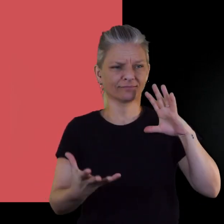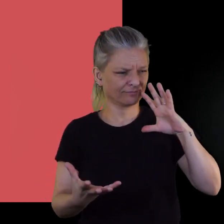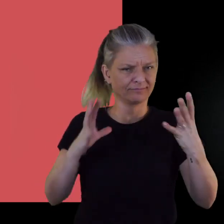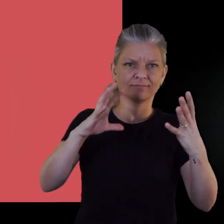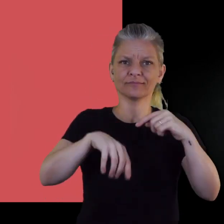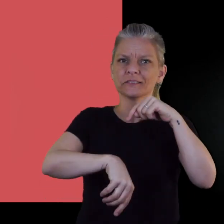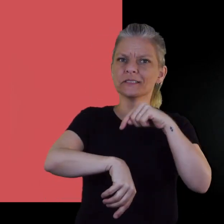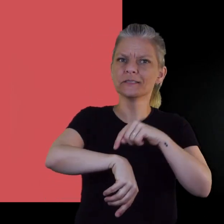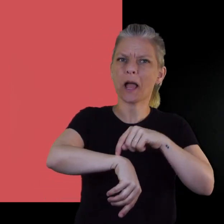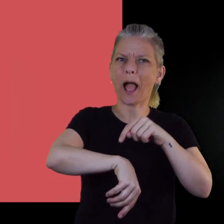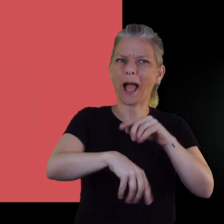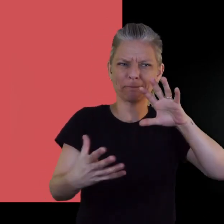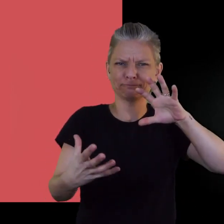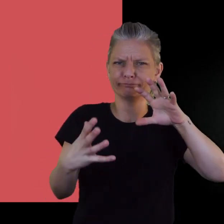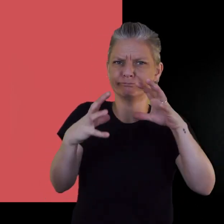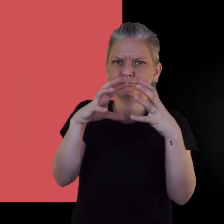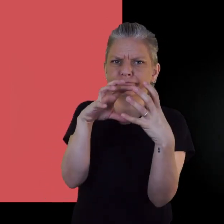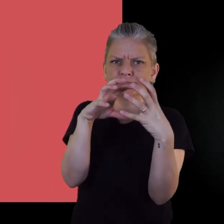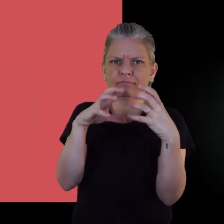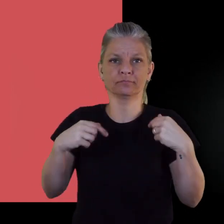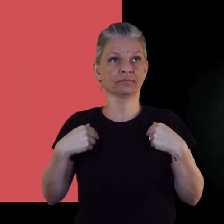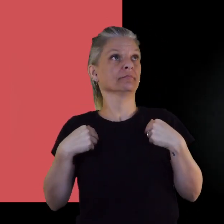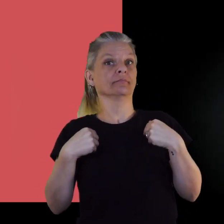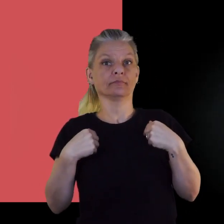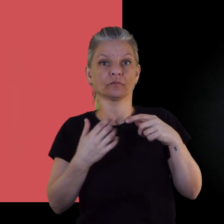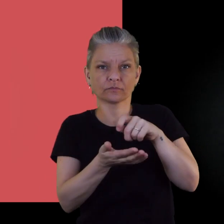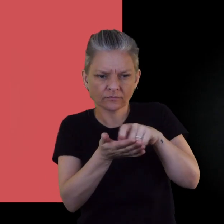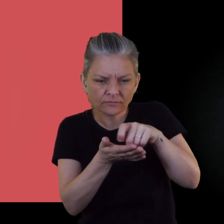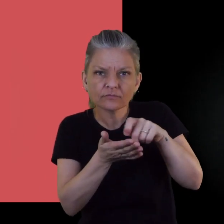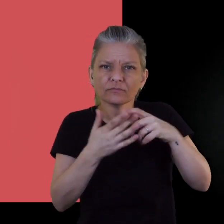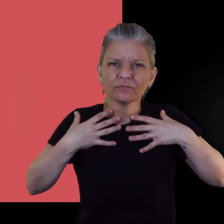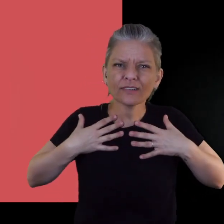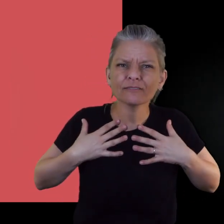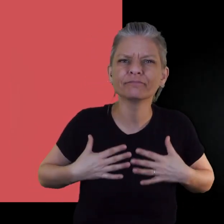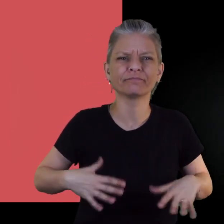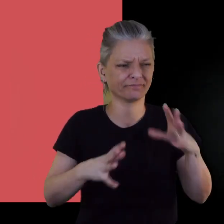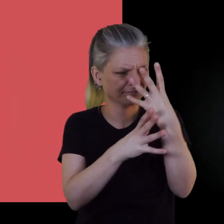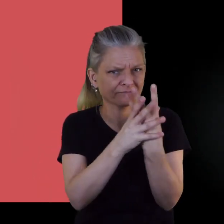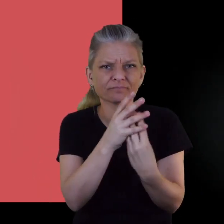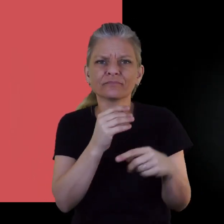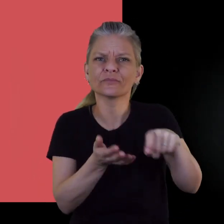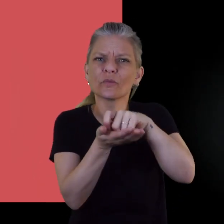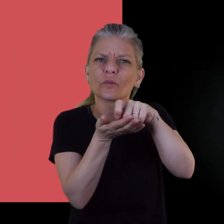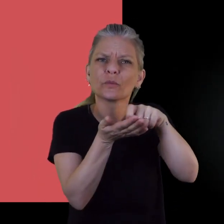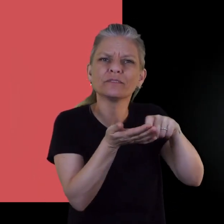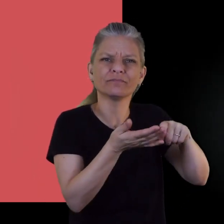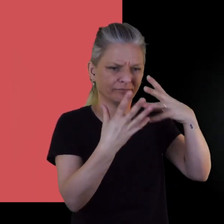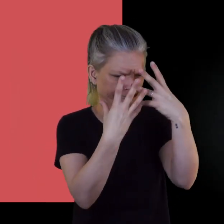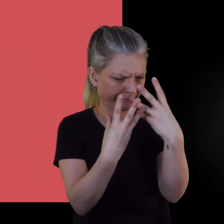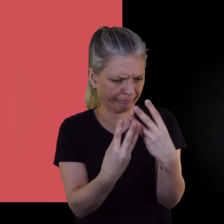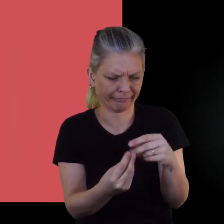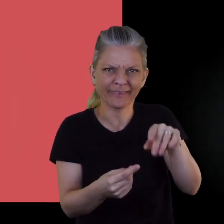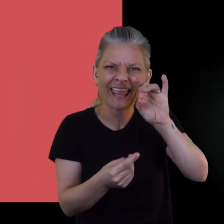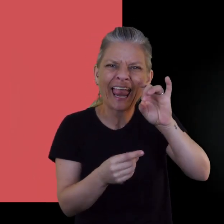find myself naked, dripping at the quill, finally submerged in the spilled ink.